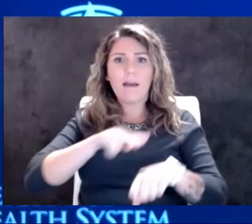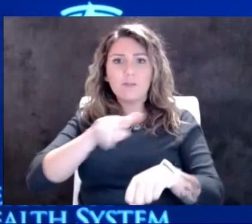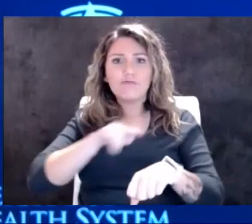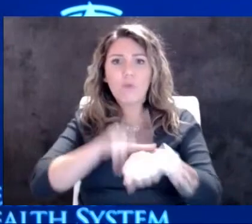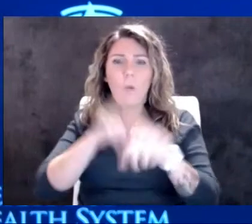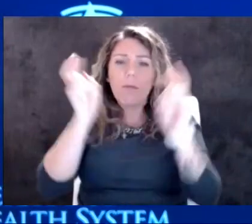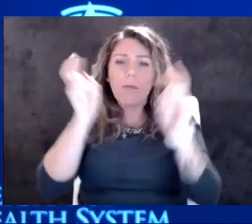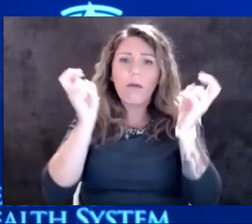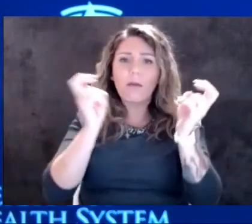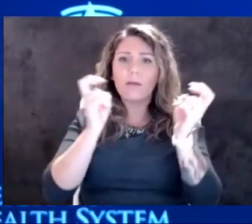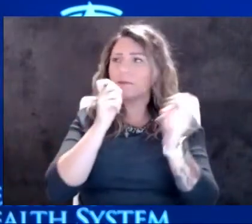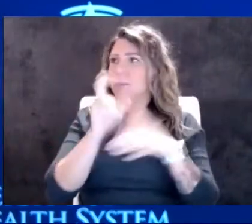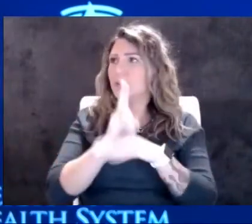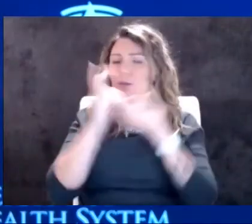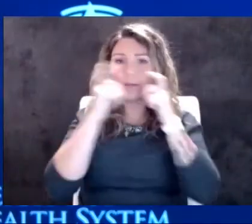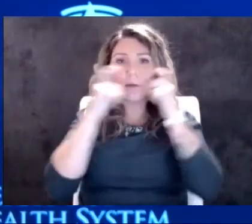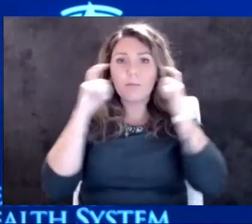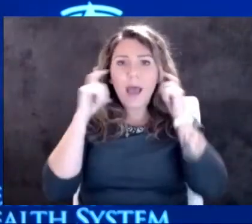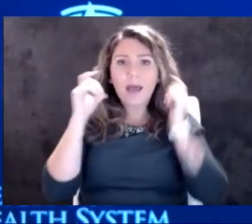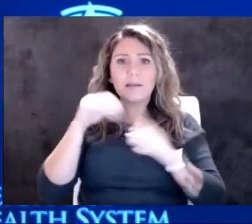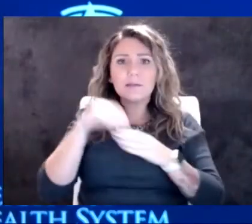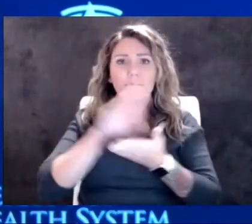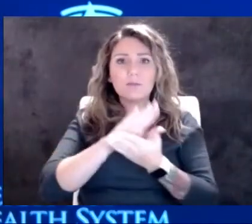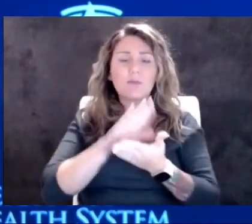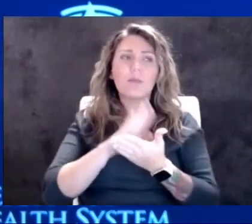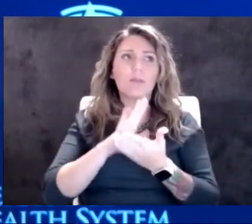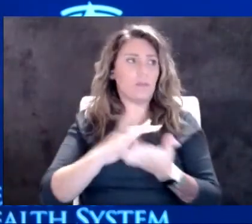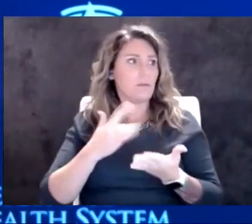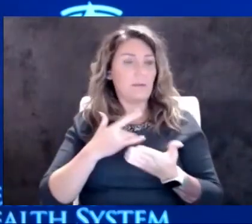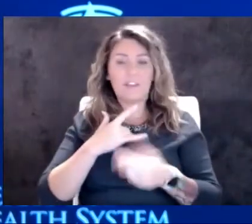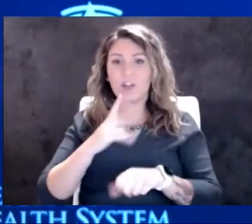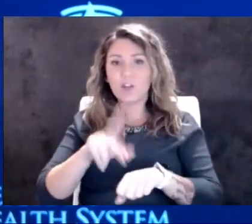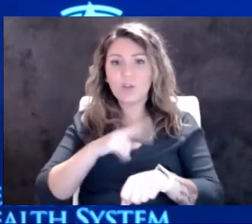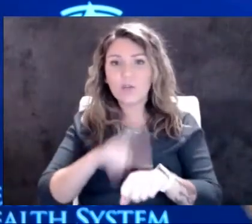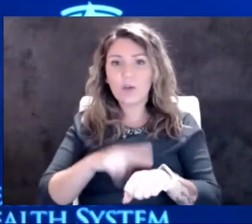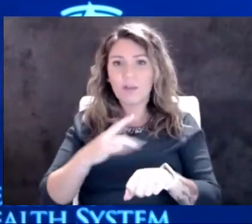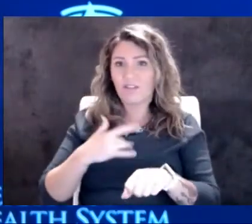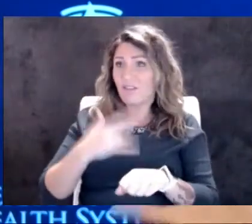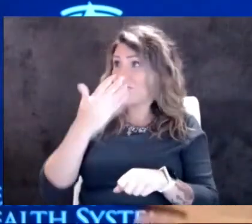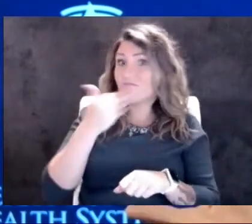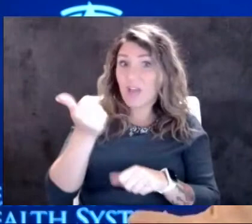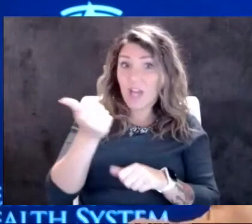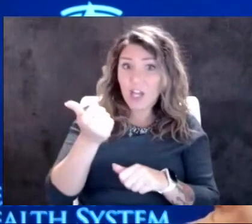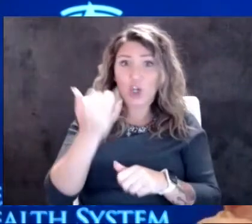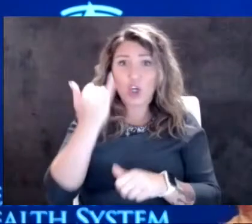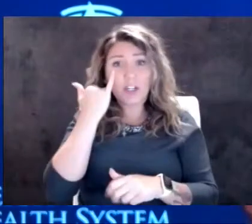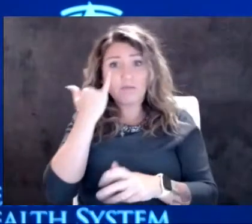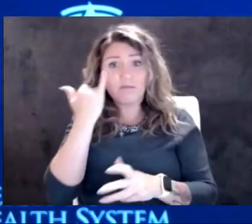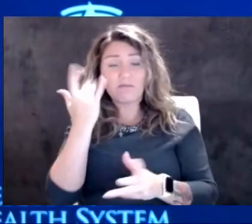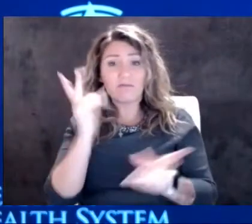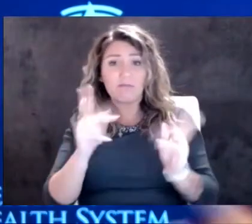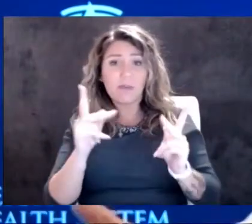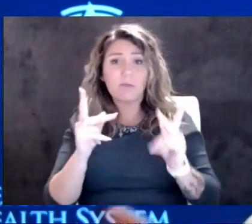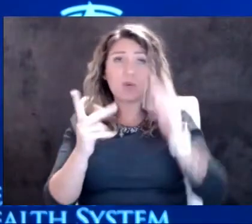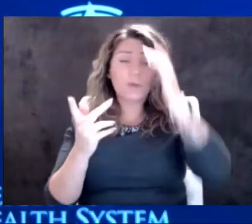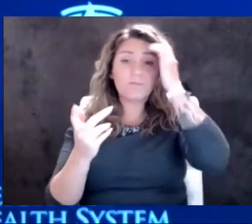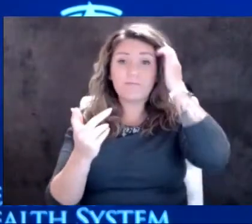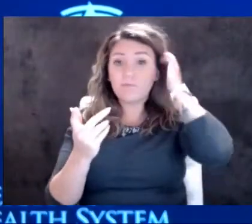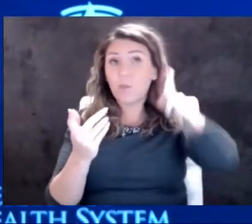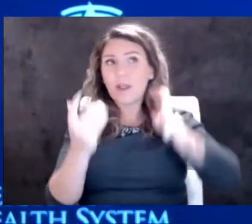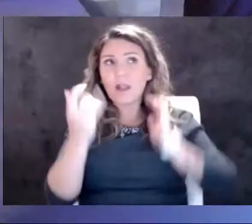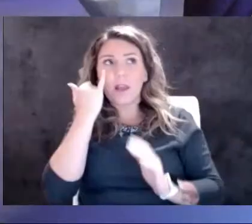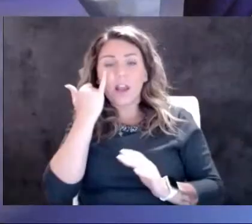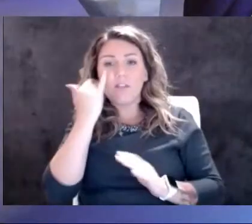masks in school would be another way to feel more normal. I think I'd feel a lot better about that, Bridgette, if people didn't have, or if the kids had all been